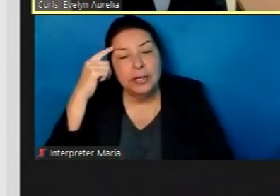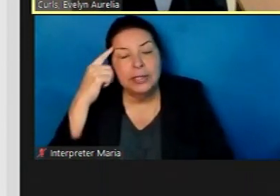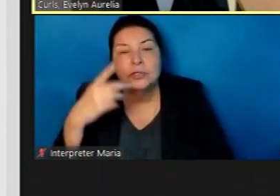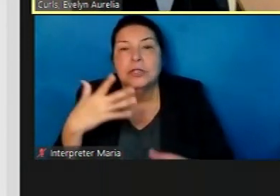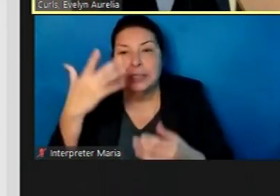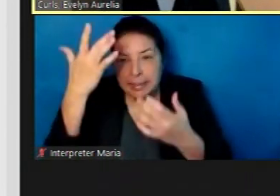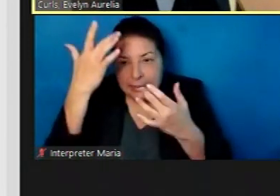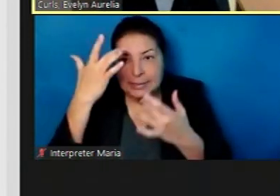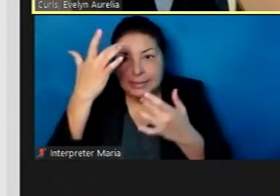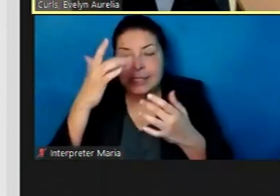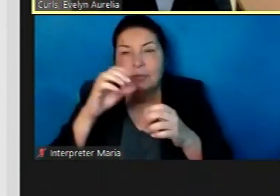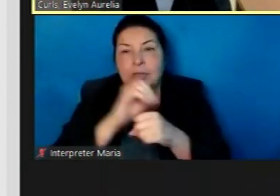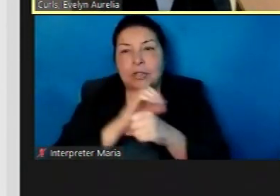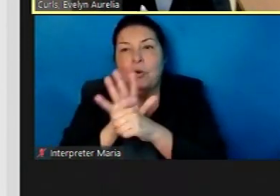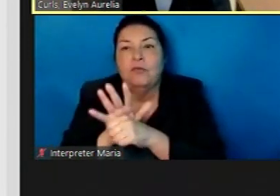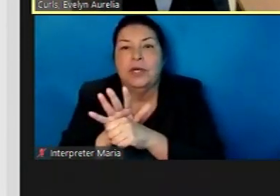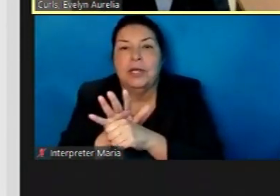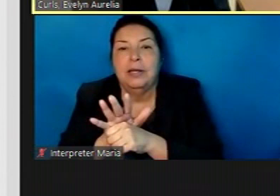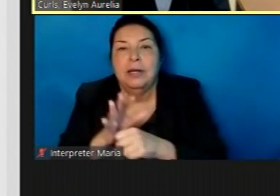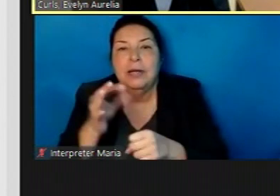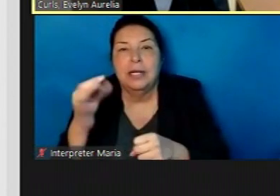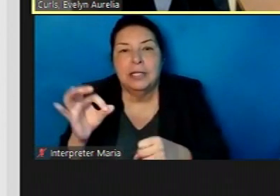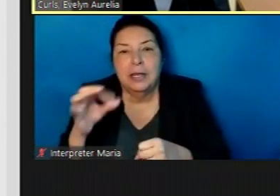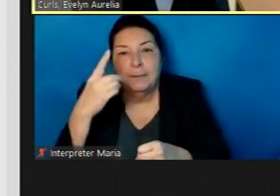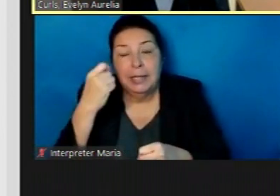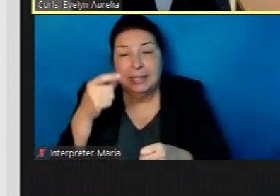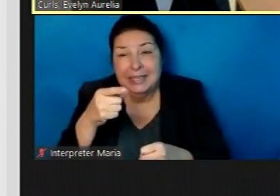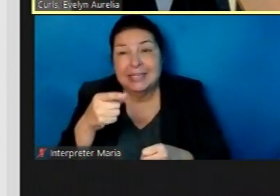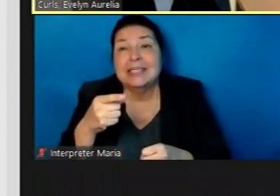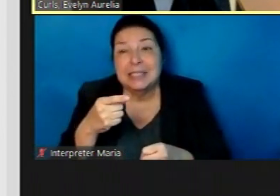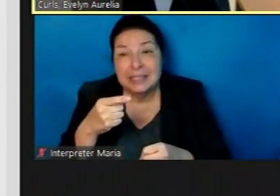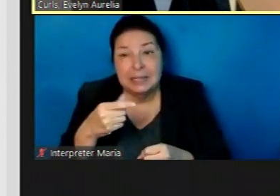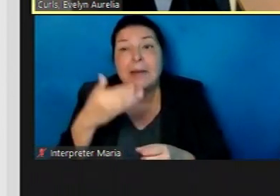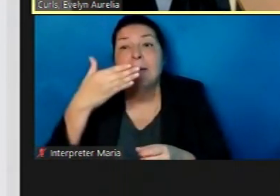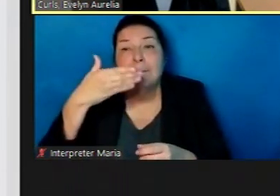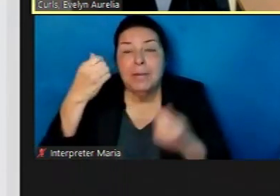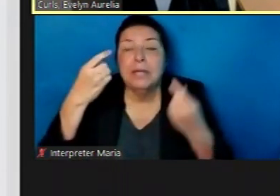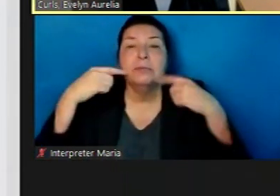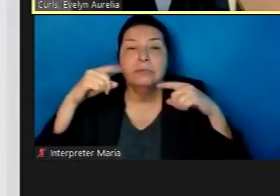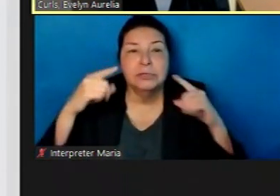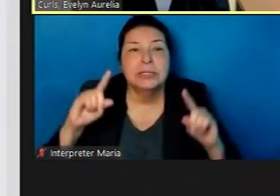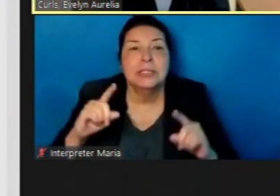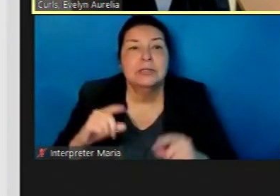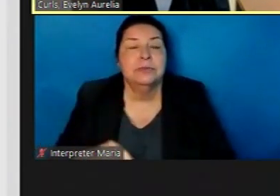not as effective. This one is way more effective. Next slide.